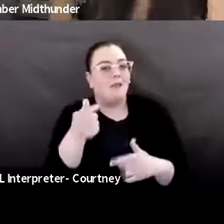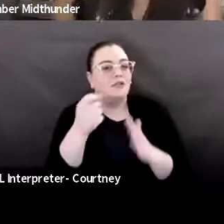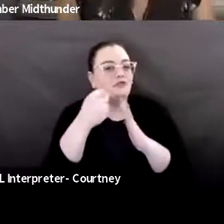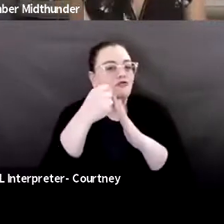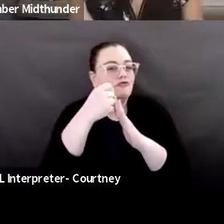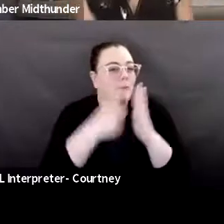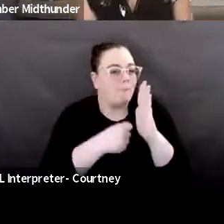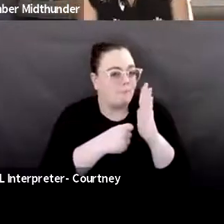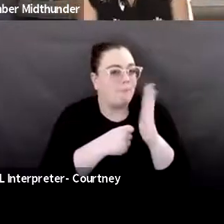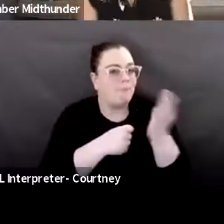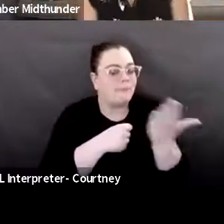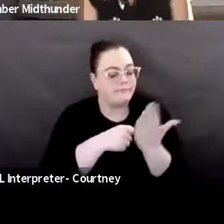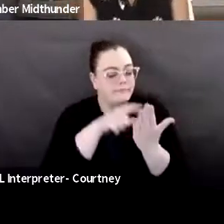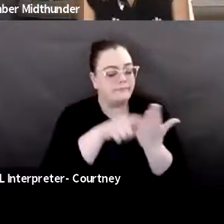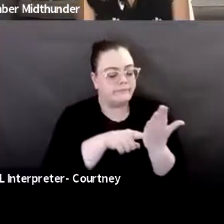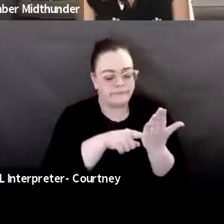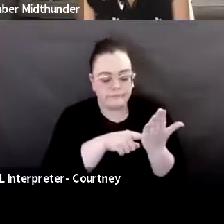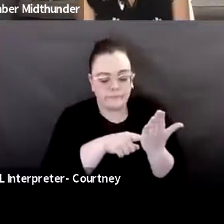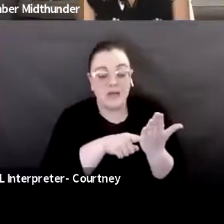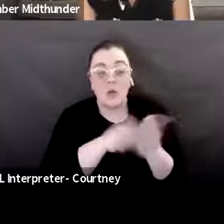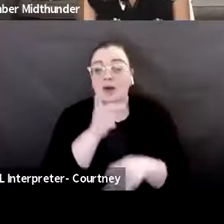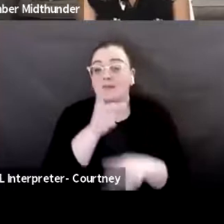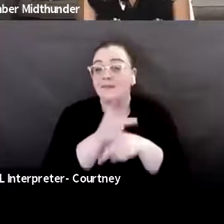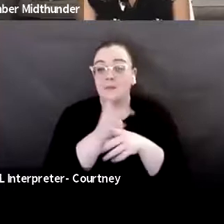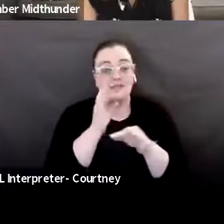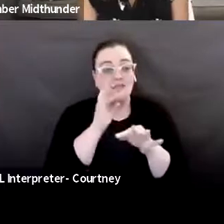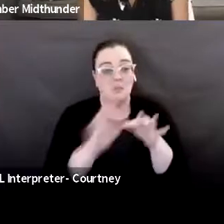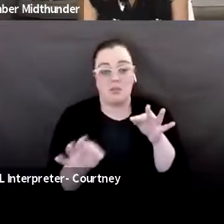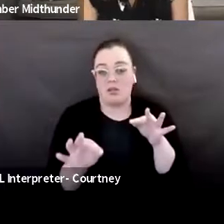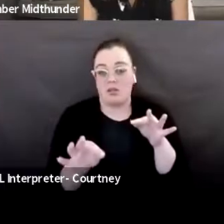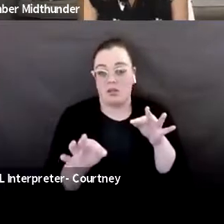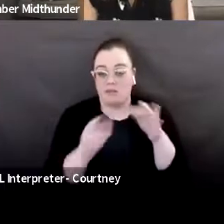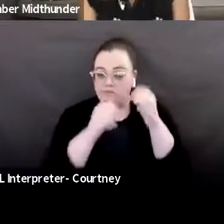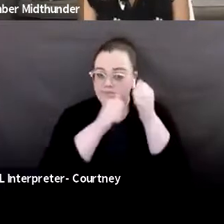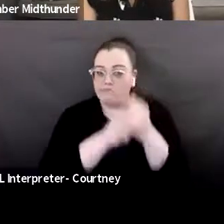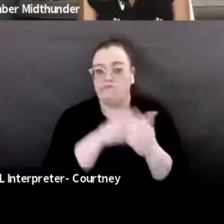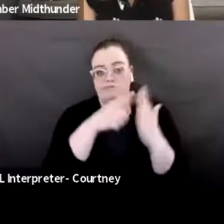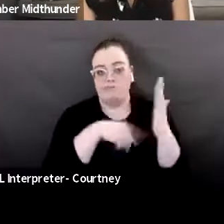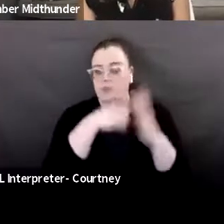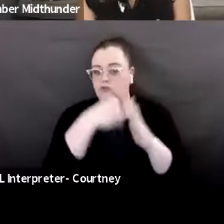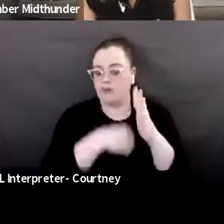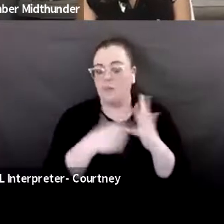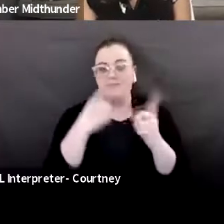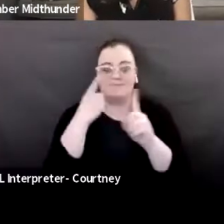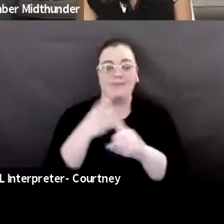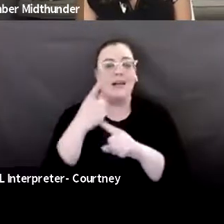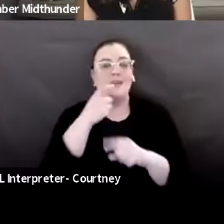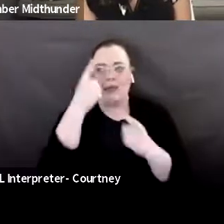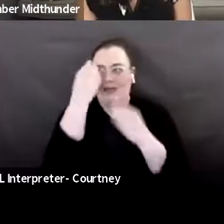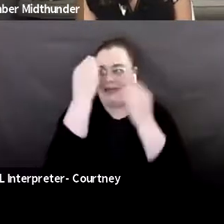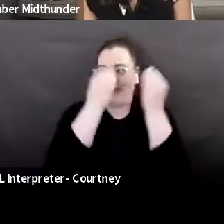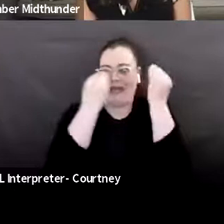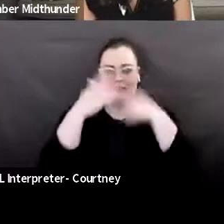you've gotten is. Keep it simple and deliver it. And don't think too